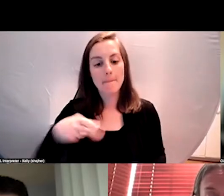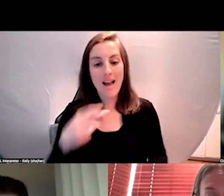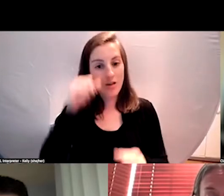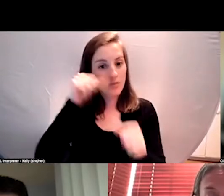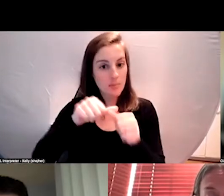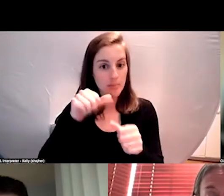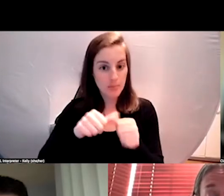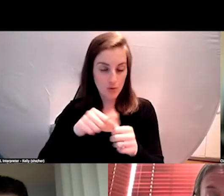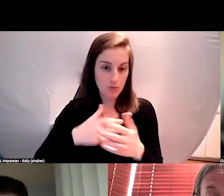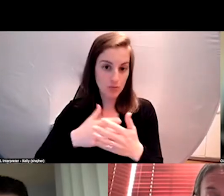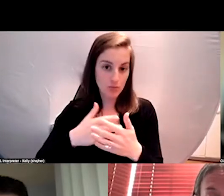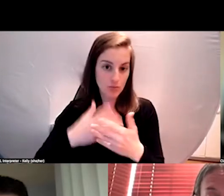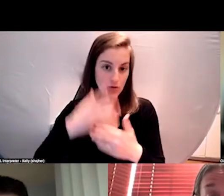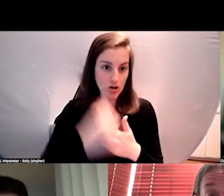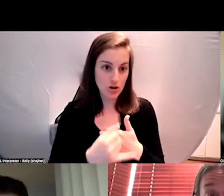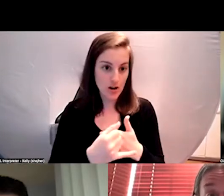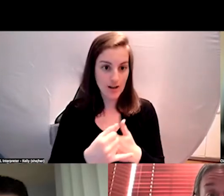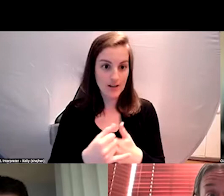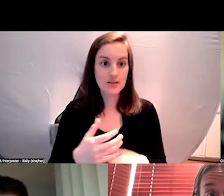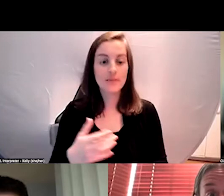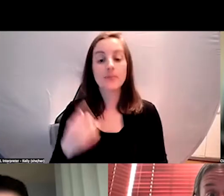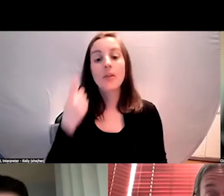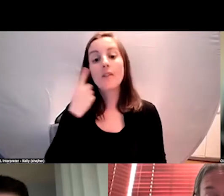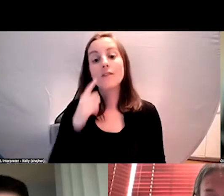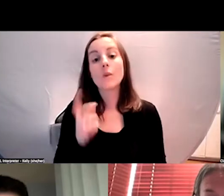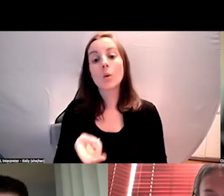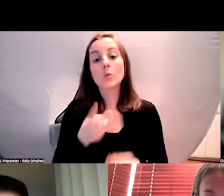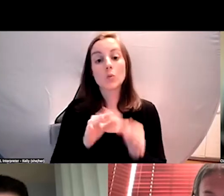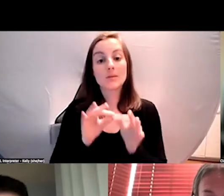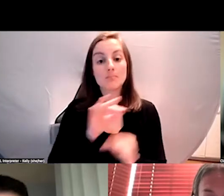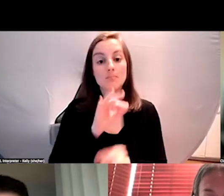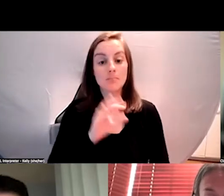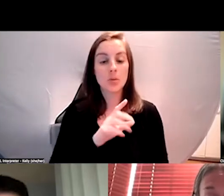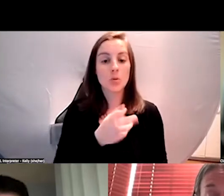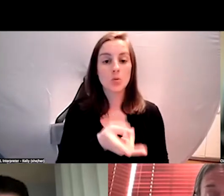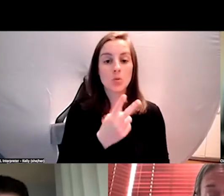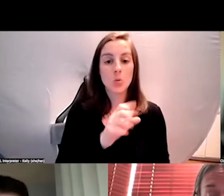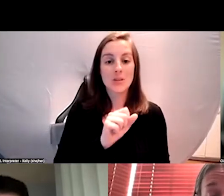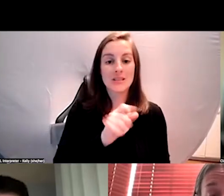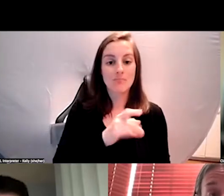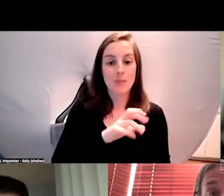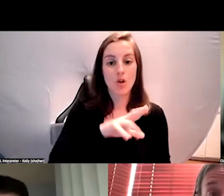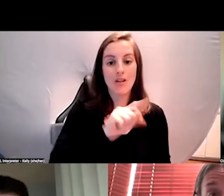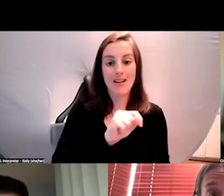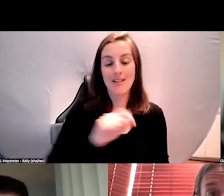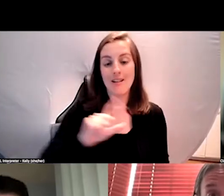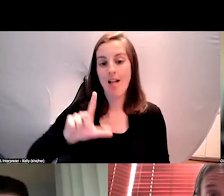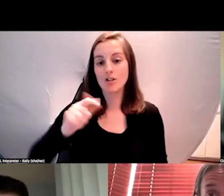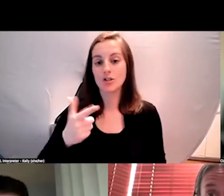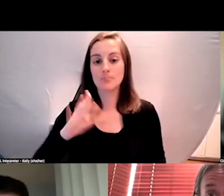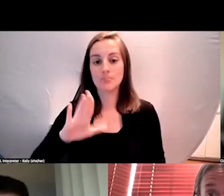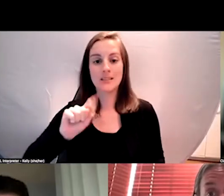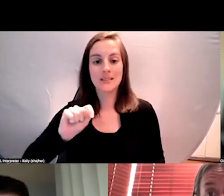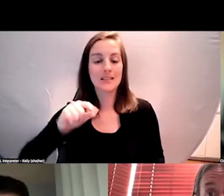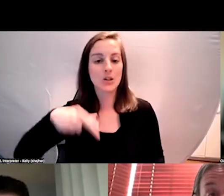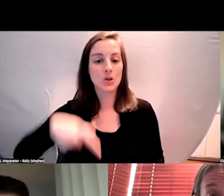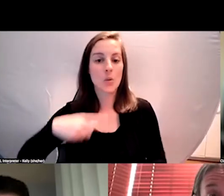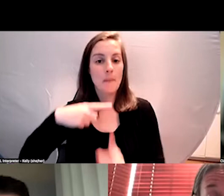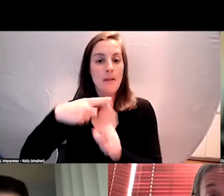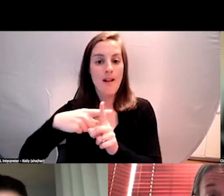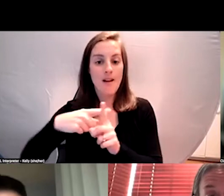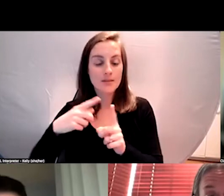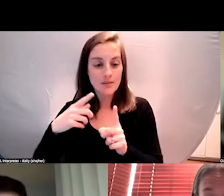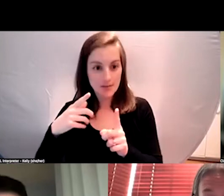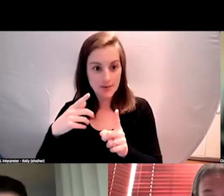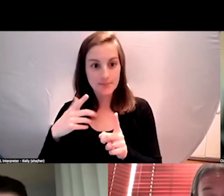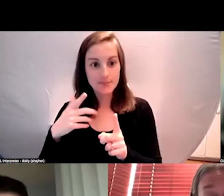equity initiative for Two-Spirit LGBTQ+ individuals that's based at the Northwest Portland Area Indian Health